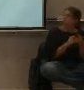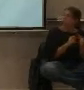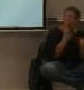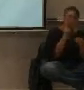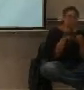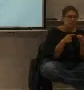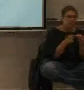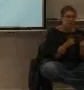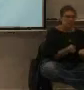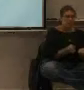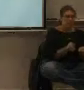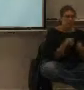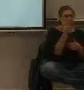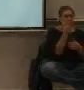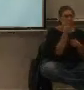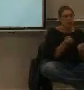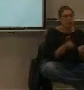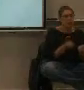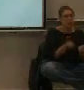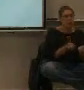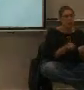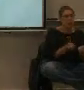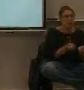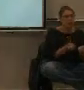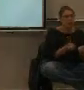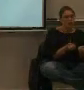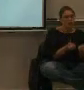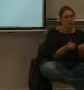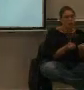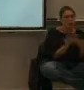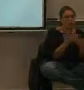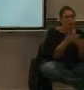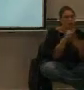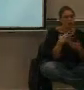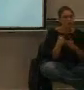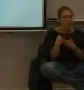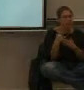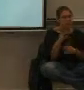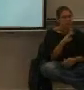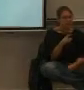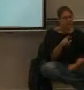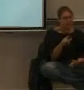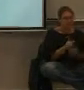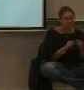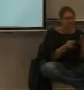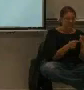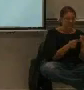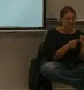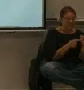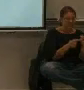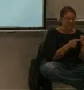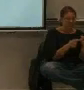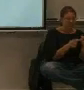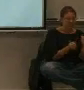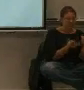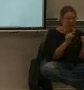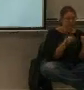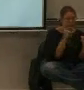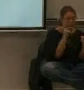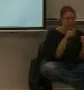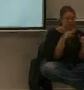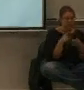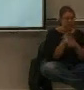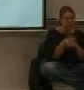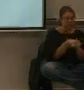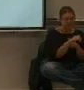about what the concentration is outside of the cell, and that's S here, and